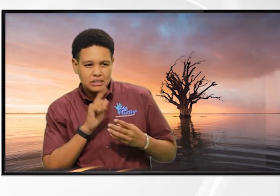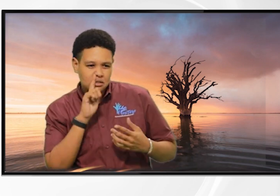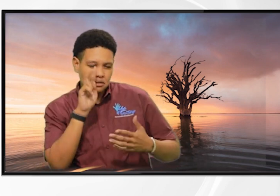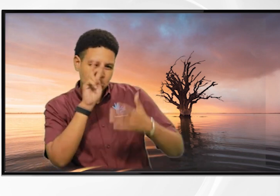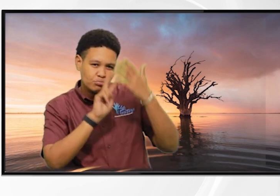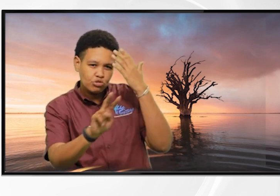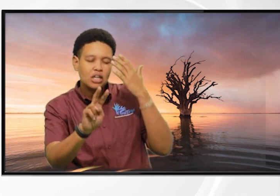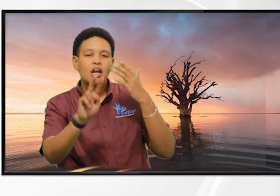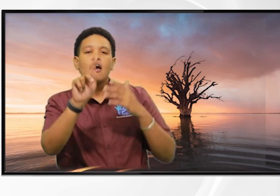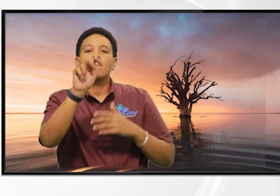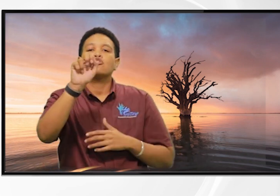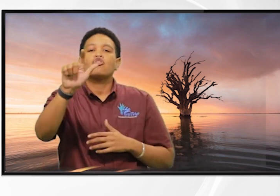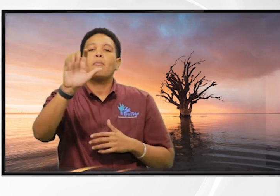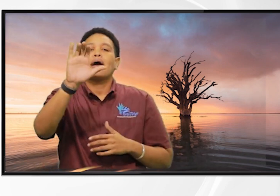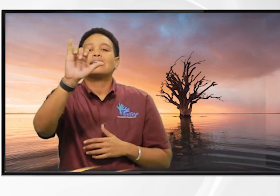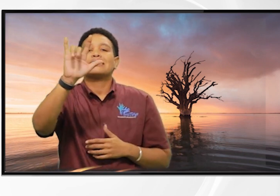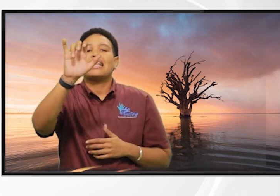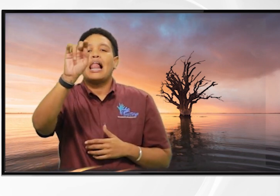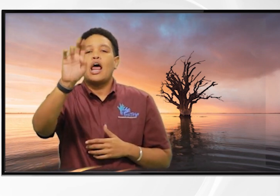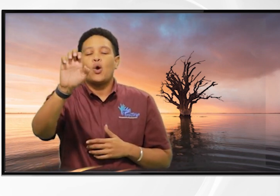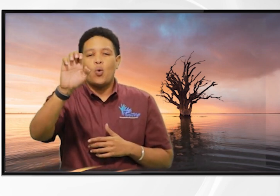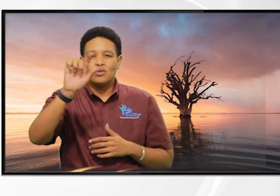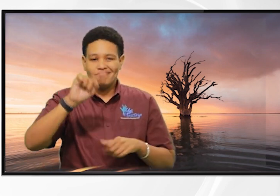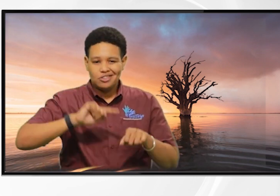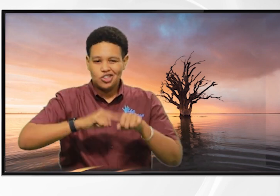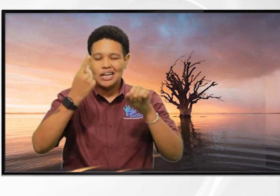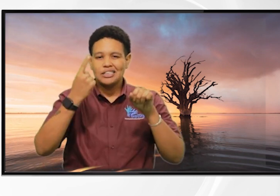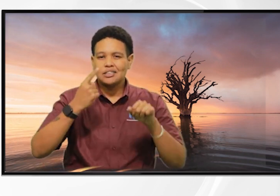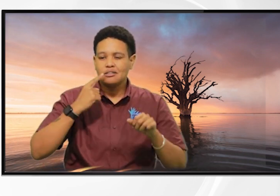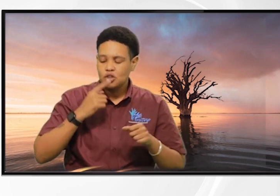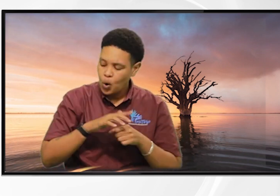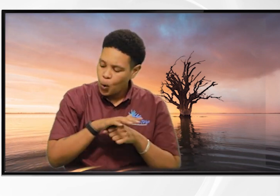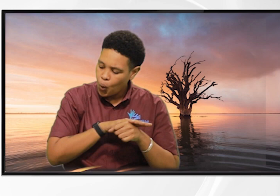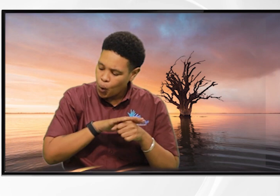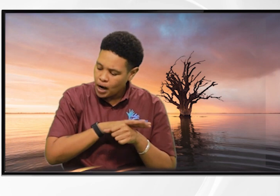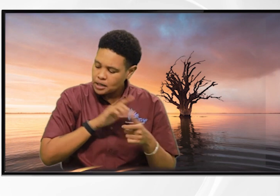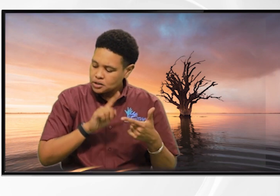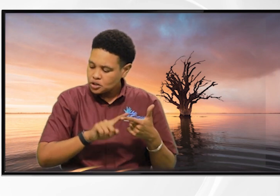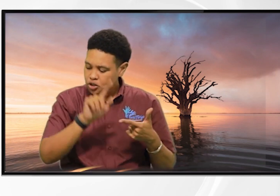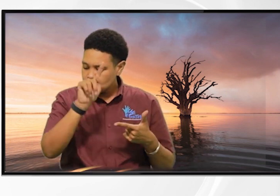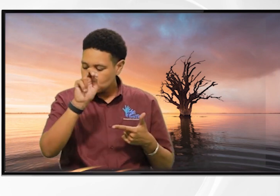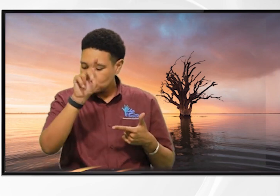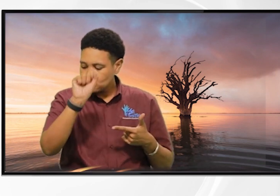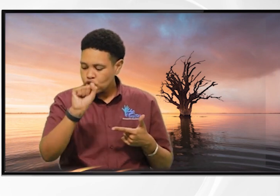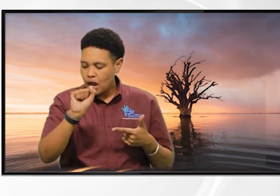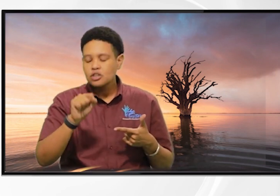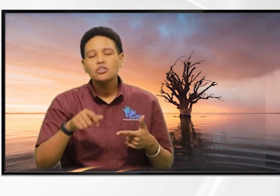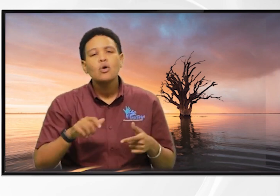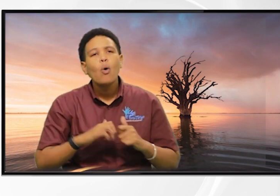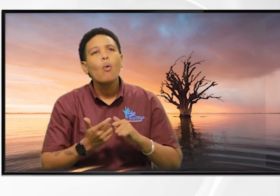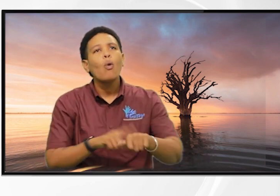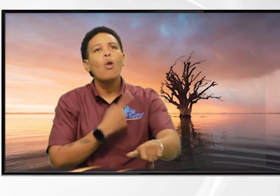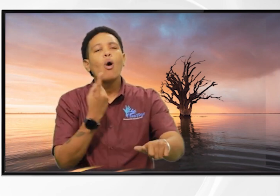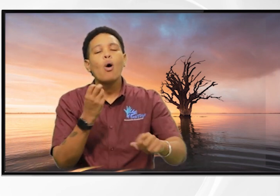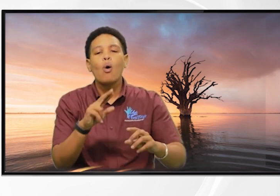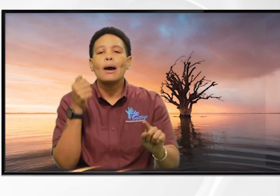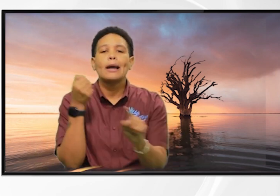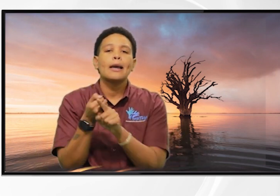tropical cyclone genesis, location, tracks, duration, or areas of